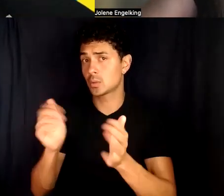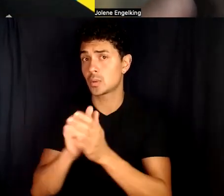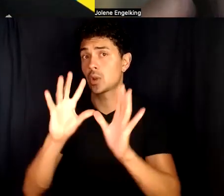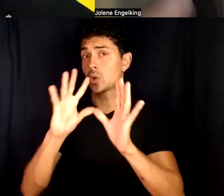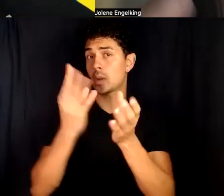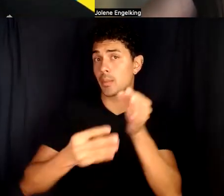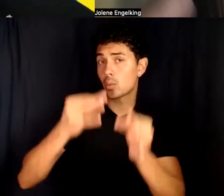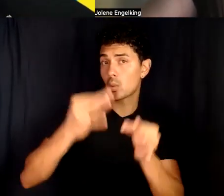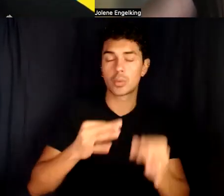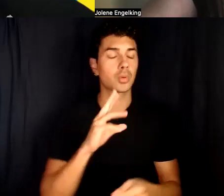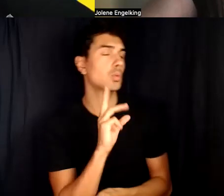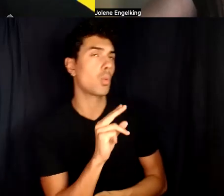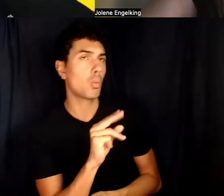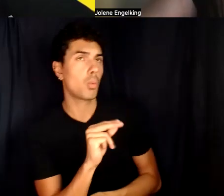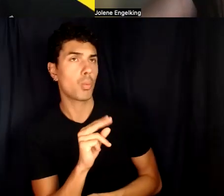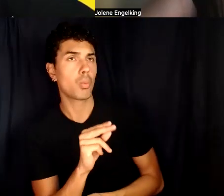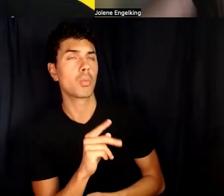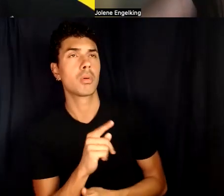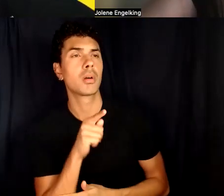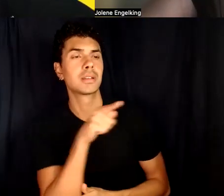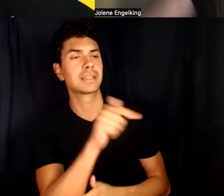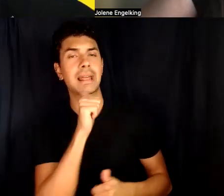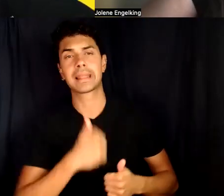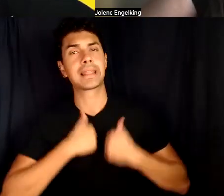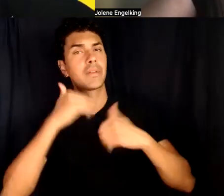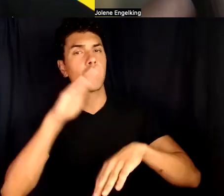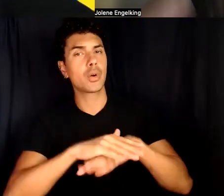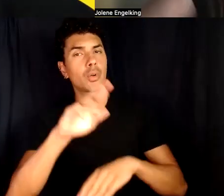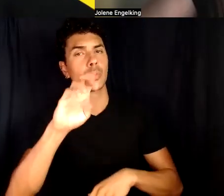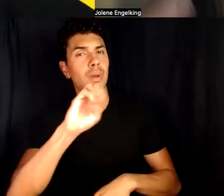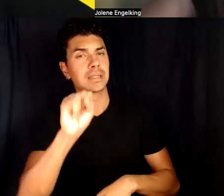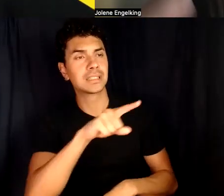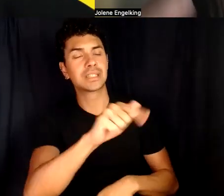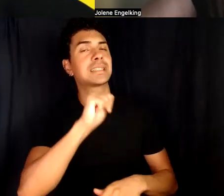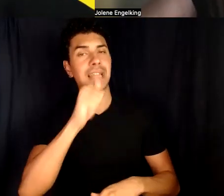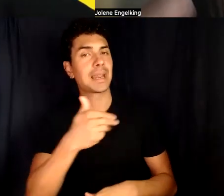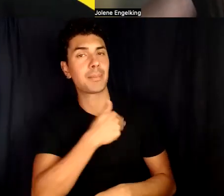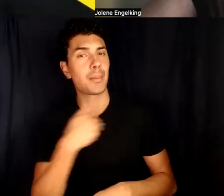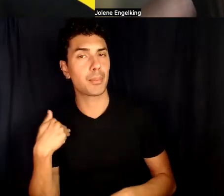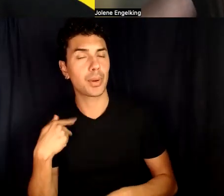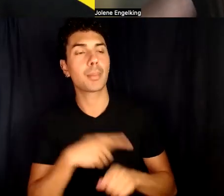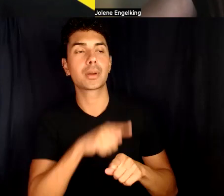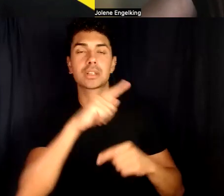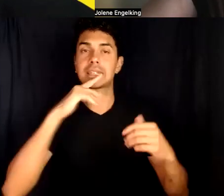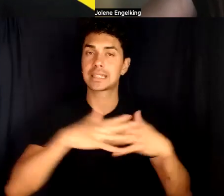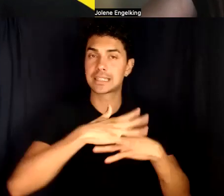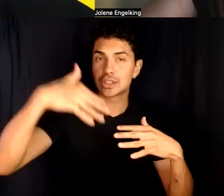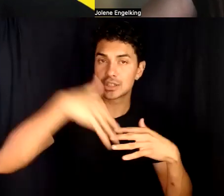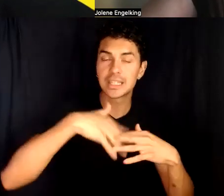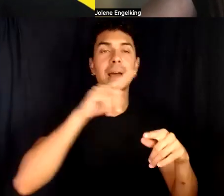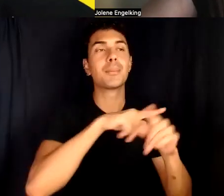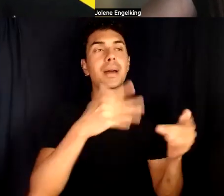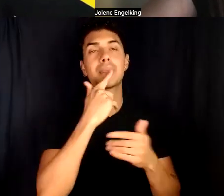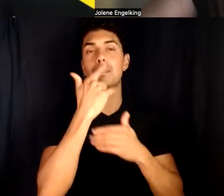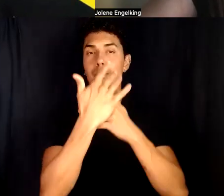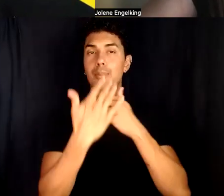Did you talk to, and it's like, no, well, she doesn't live on the reservation. She is not an enrolled member. Yes, she is Indigenous, but the blood quantum issue that we talked